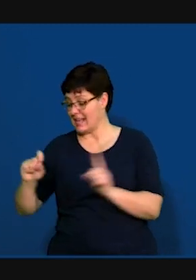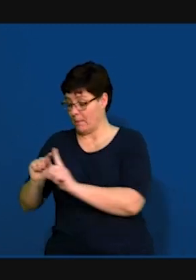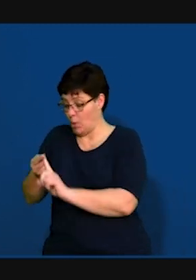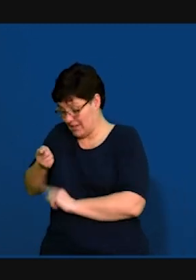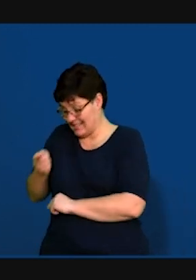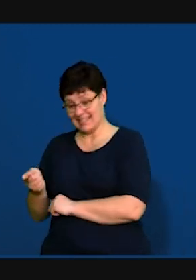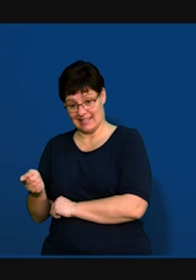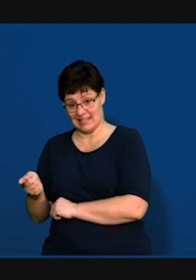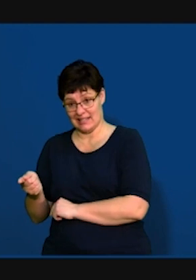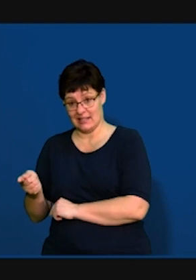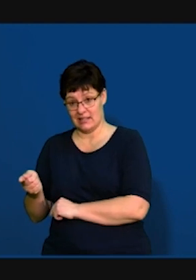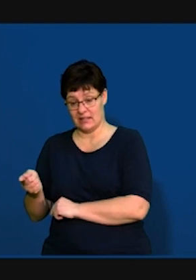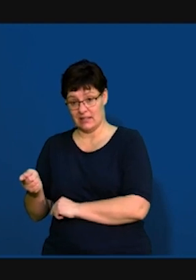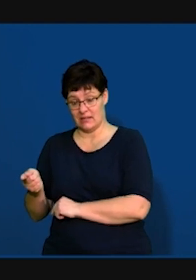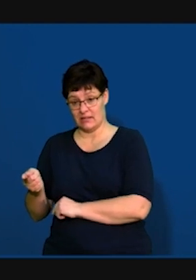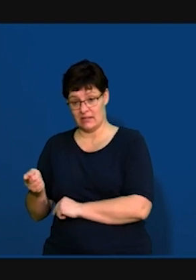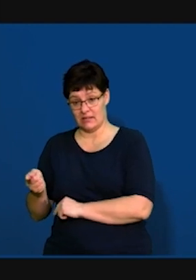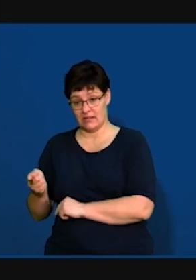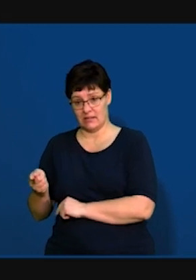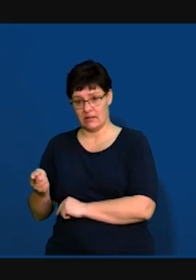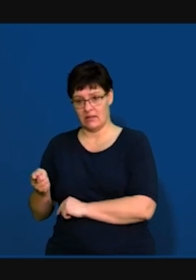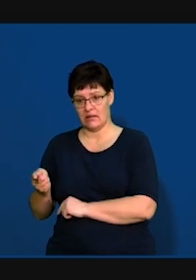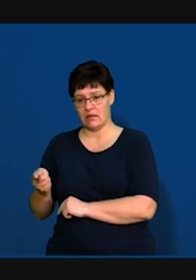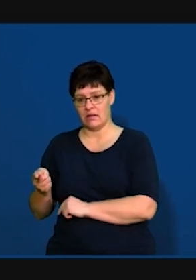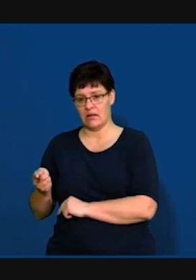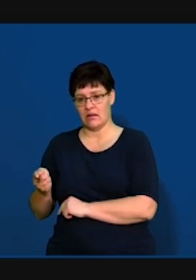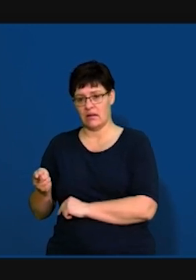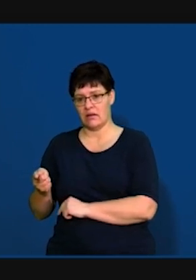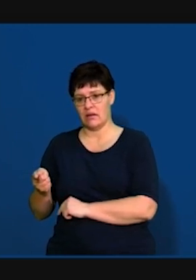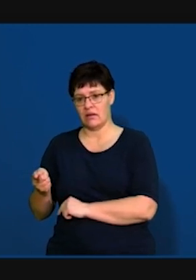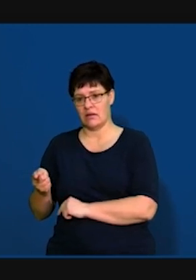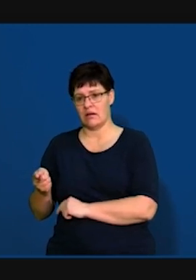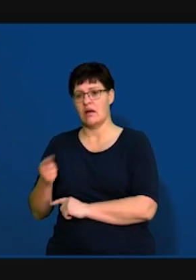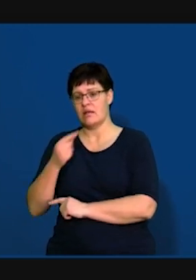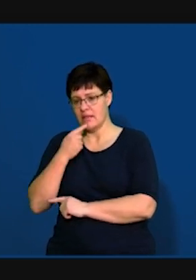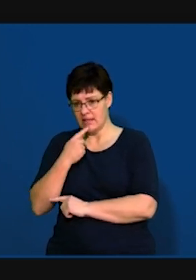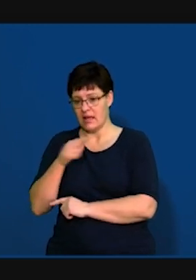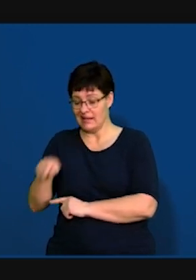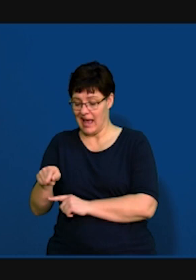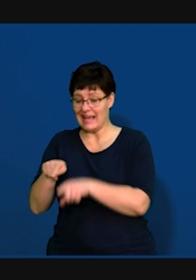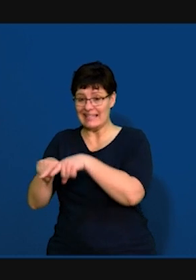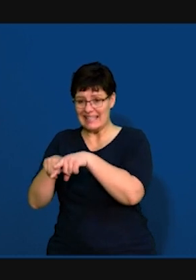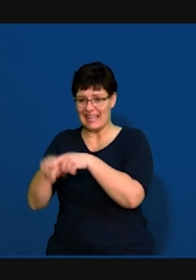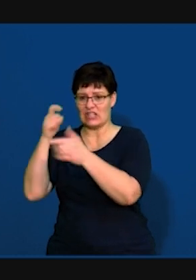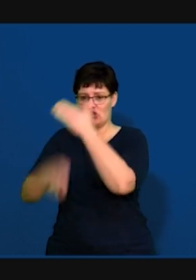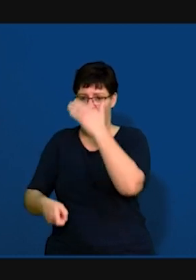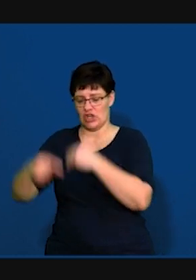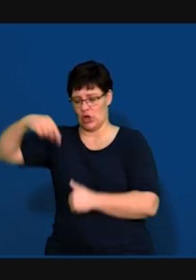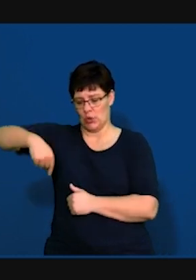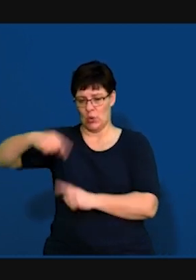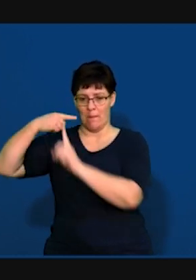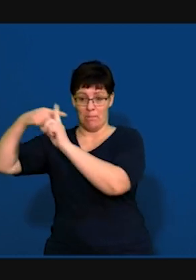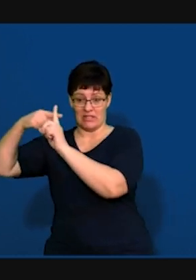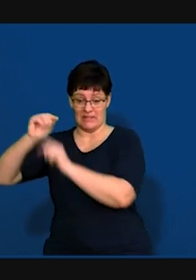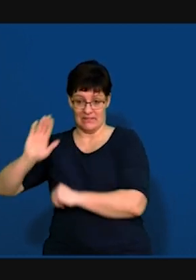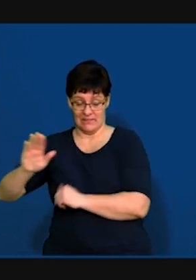very important. X, that's where we place at X. That's where we place the test charge. Okay. Now, if Q, say